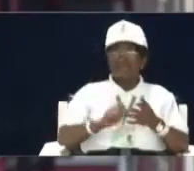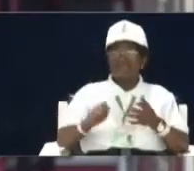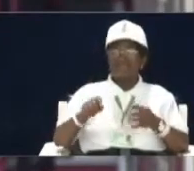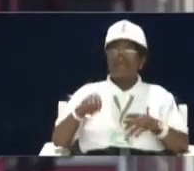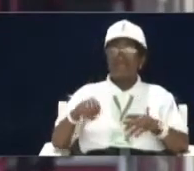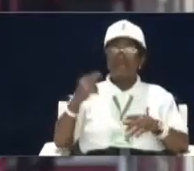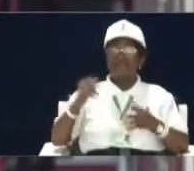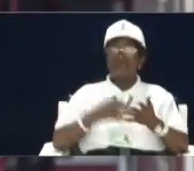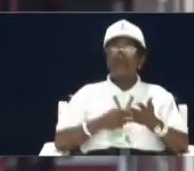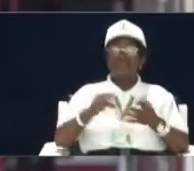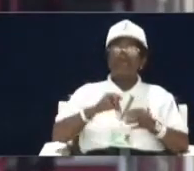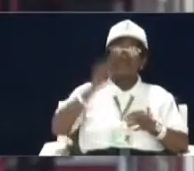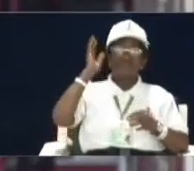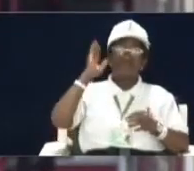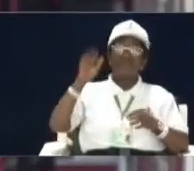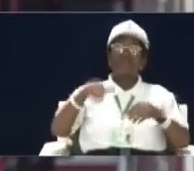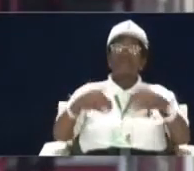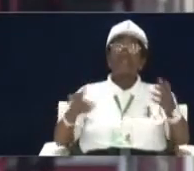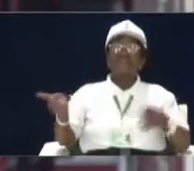remainder.